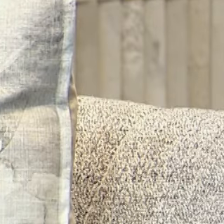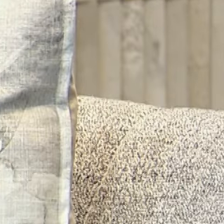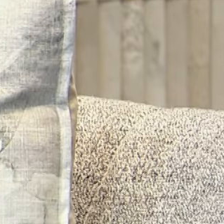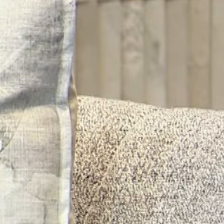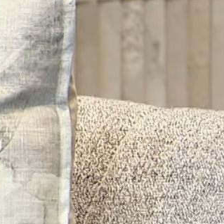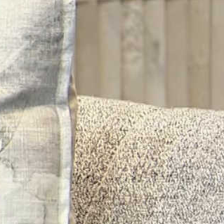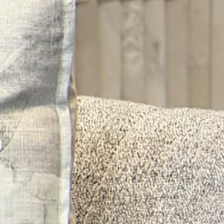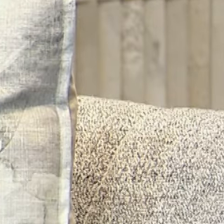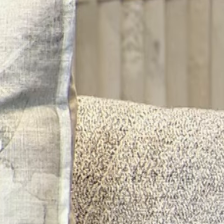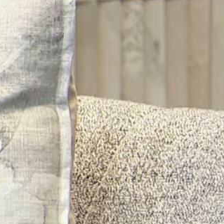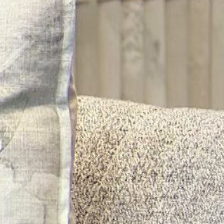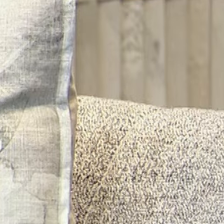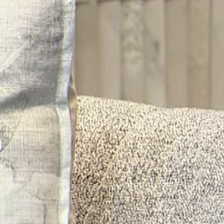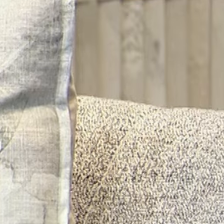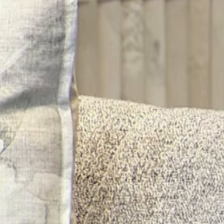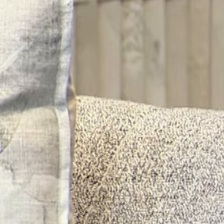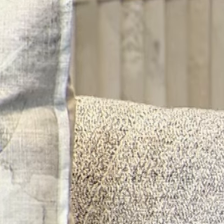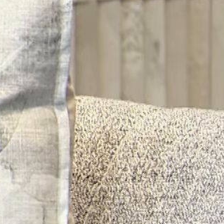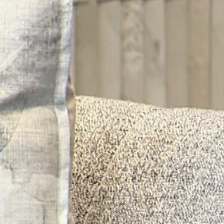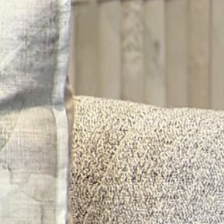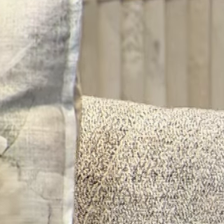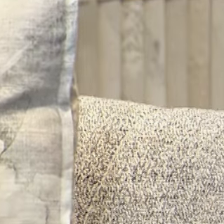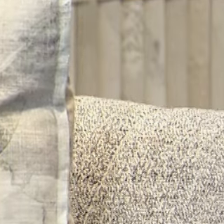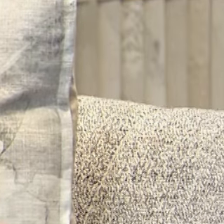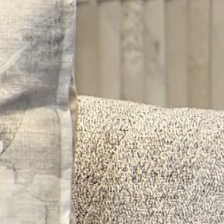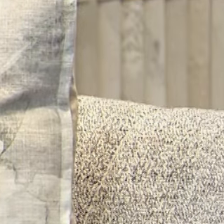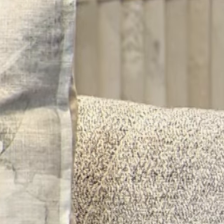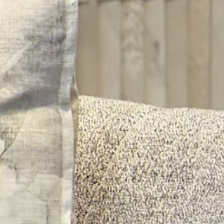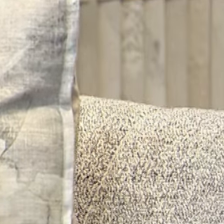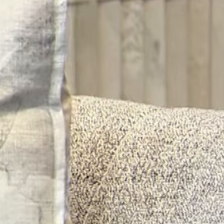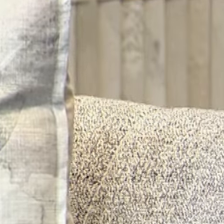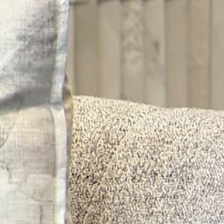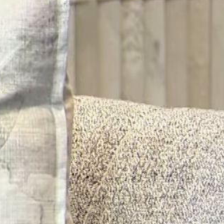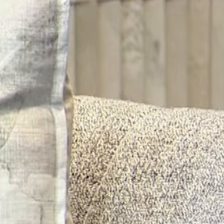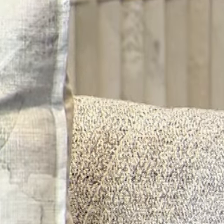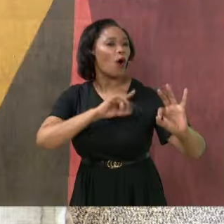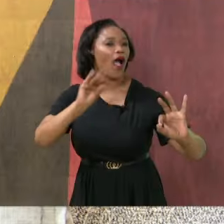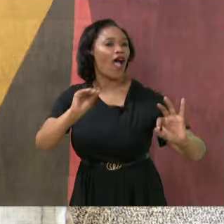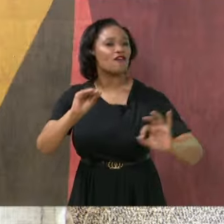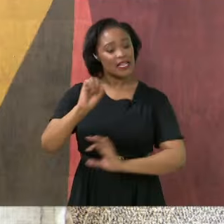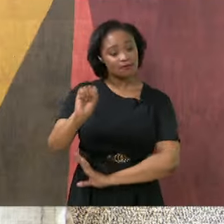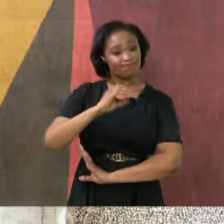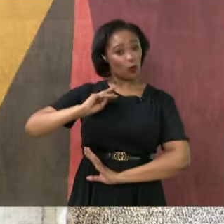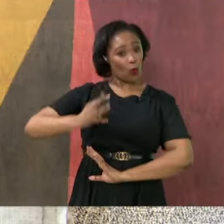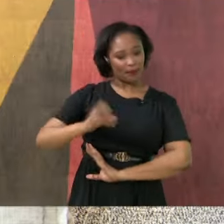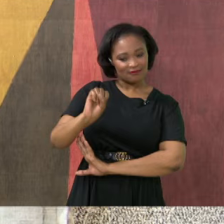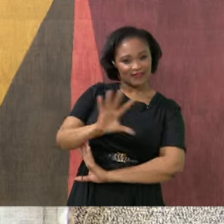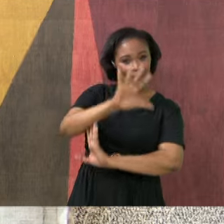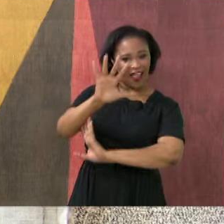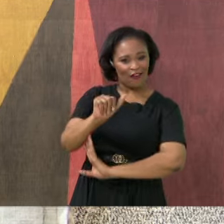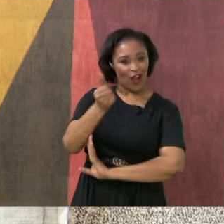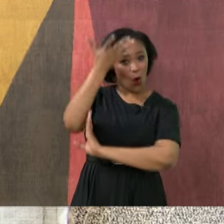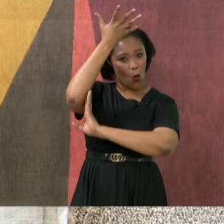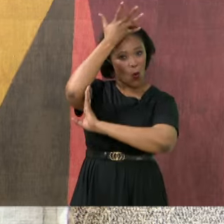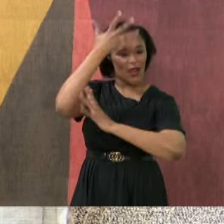show. We've been having the most stunning morning here on S3, and my lovely, it just got even more stunning because we've got Miss SA in the building, okay? I am talking